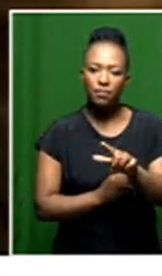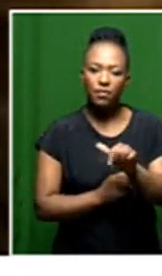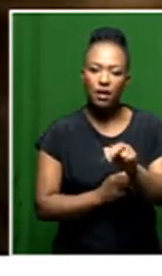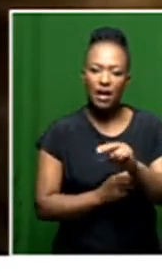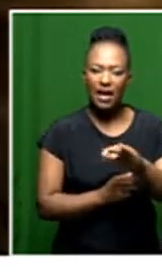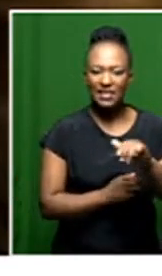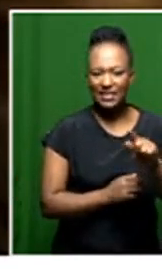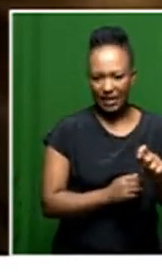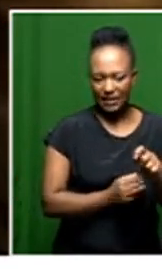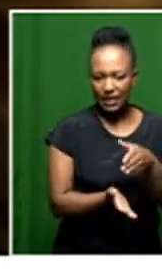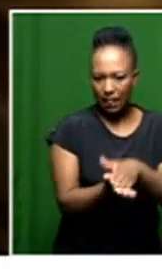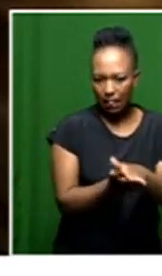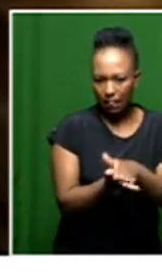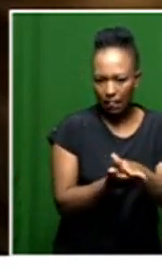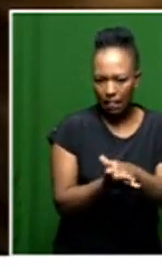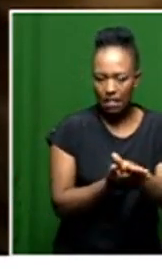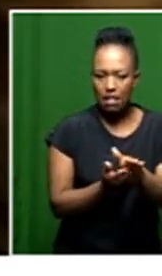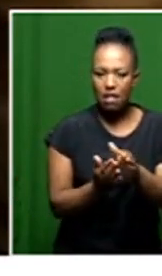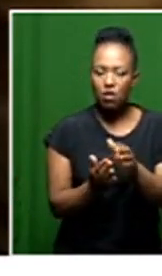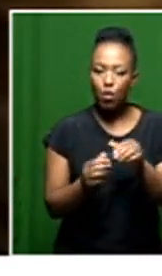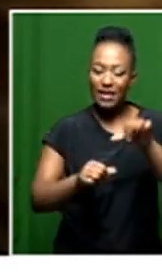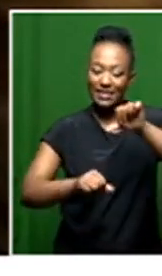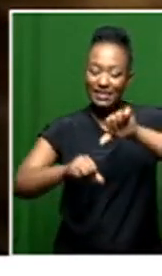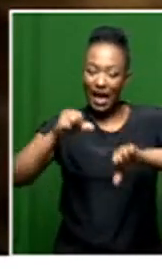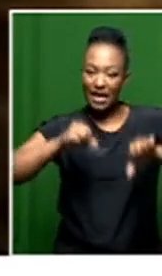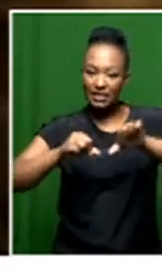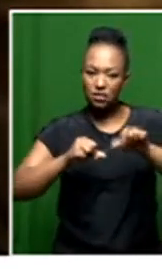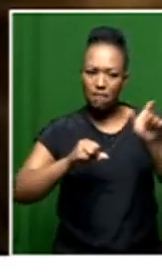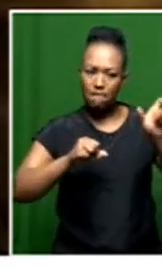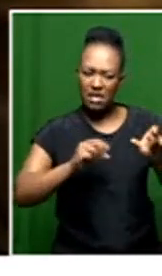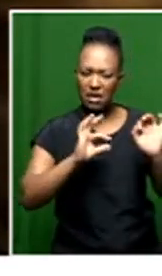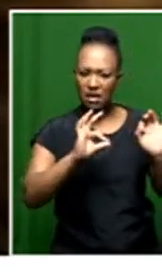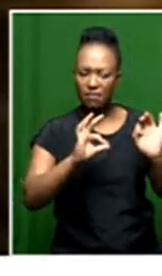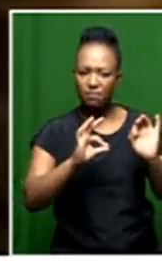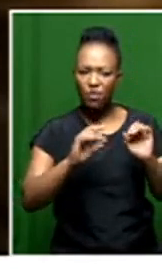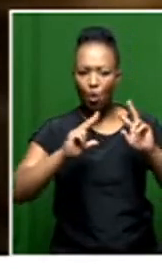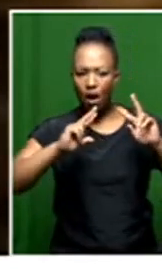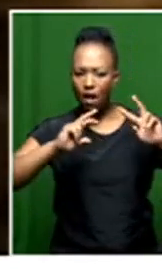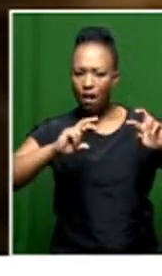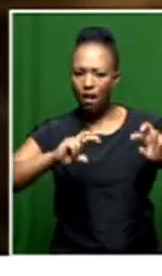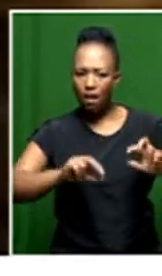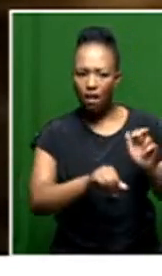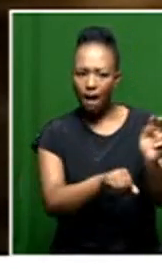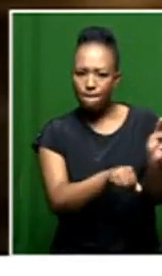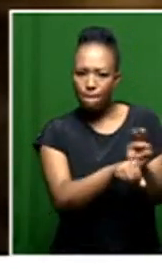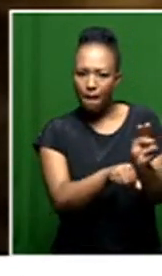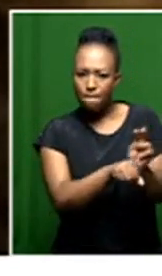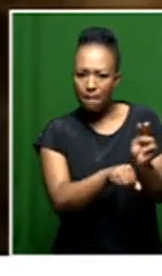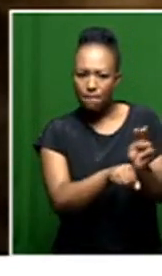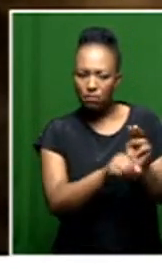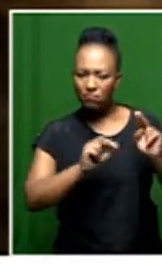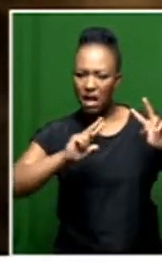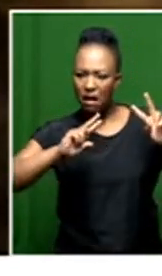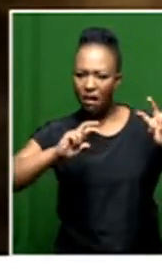reputable scientific journal in the world, a very major study. In fact, such monitoring and surveillance has never been done in the